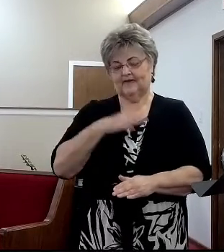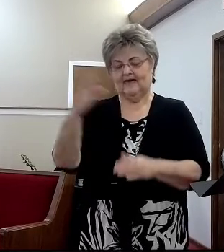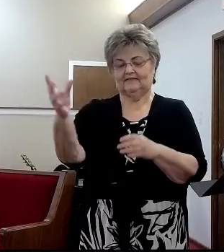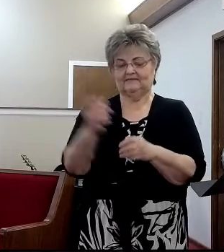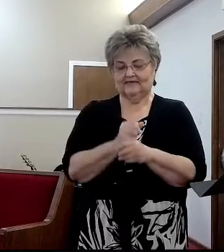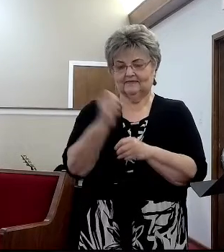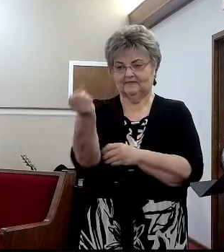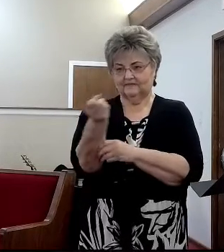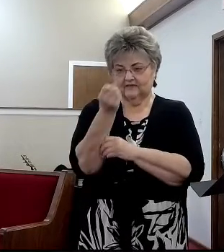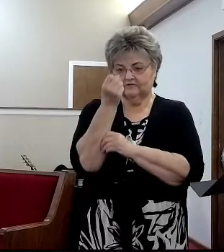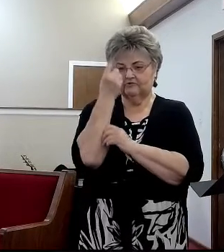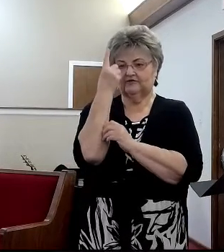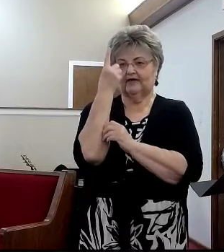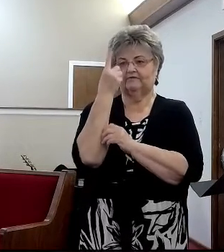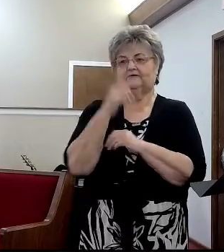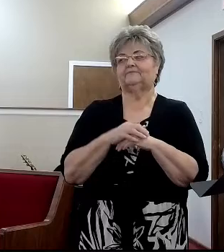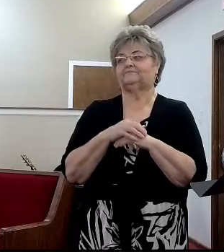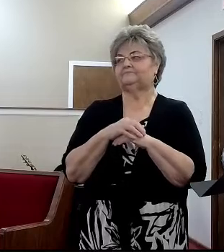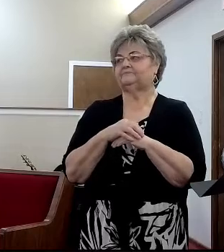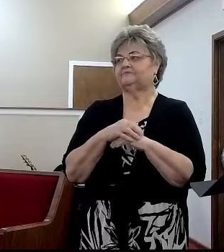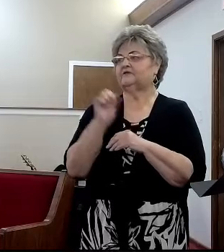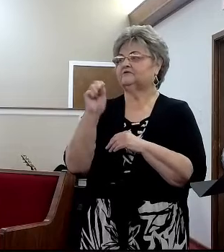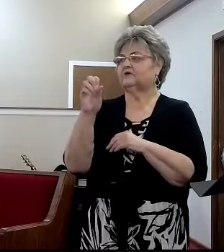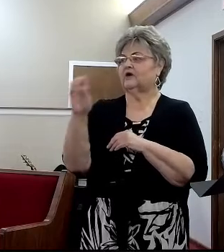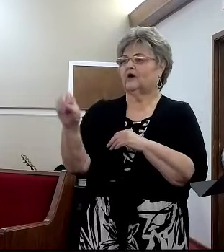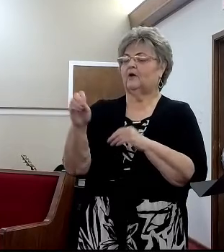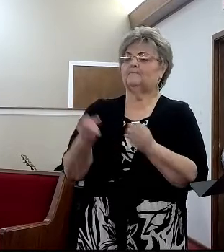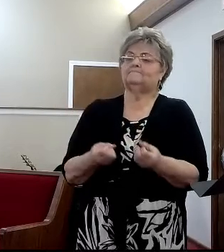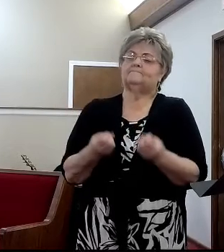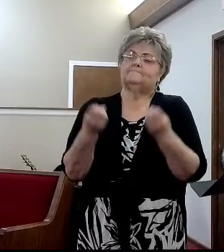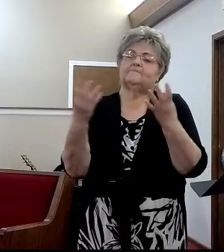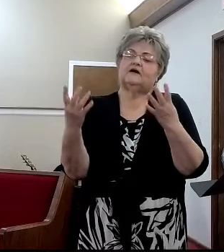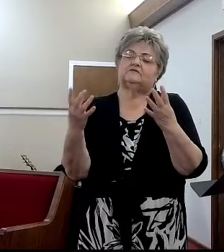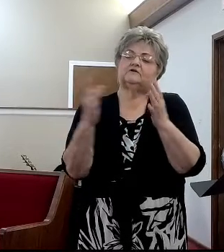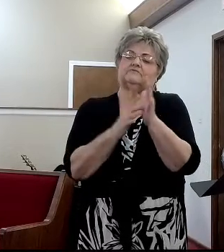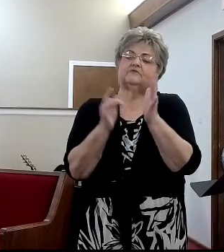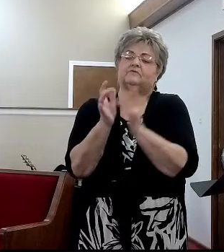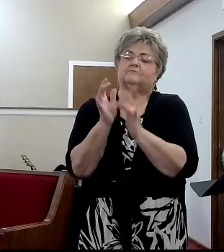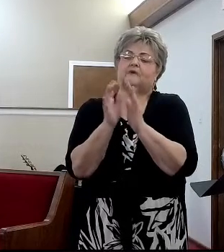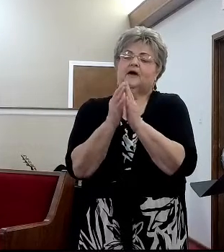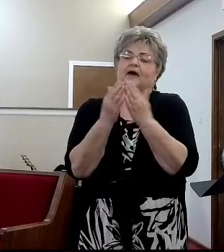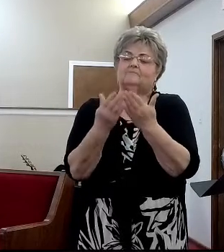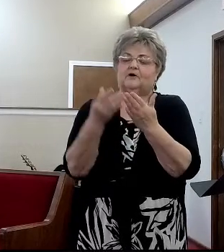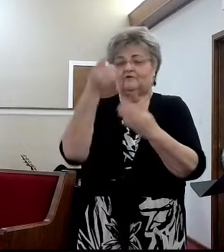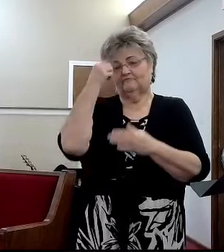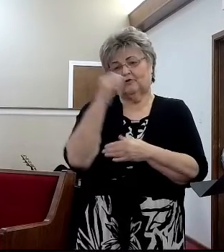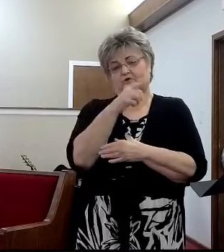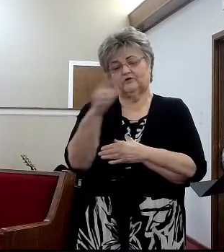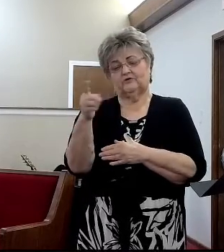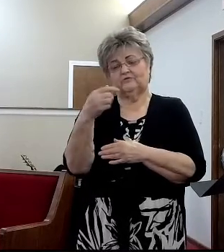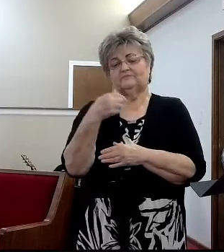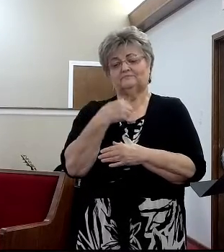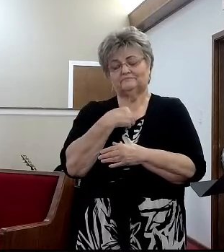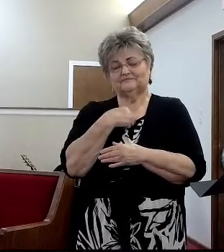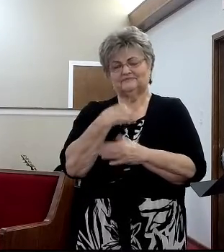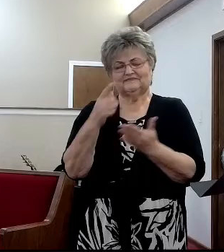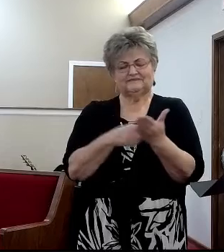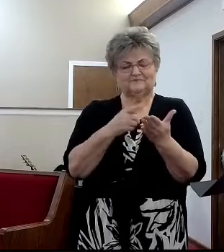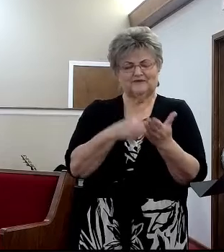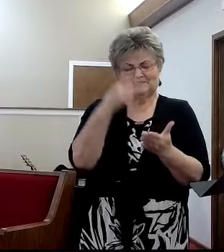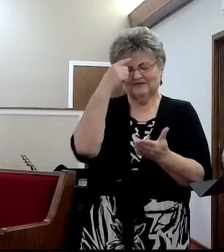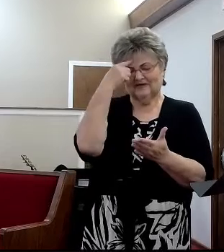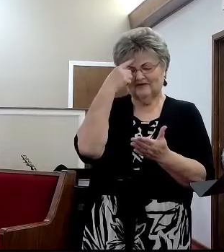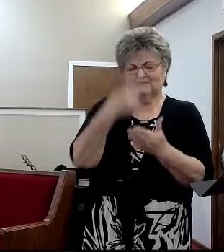getteth understanding. So, I mean, a lot of the Bible, I don't know for you, but for me, sometimes I'm like, what does that really